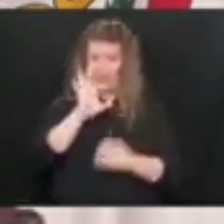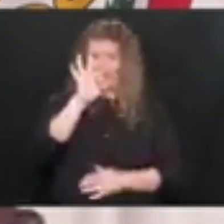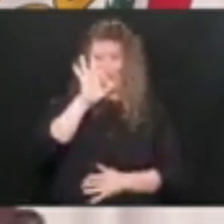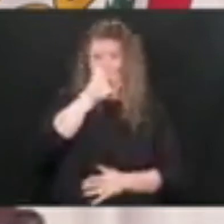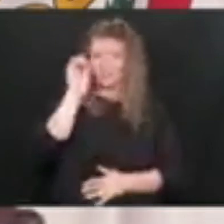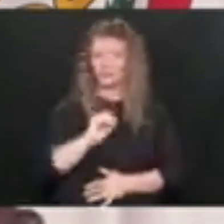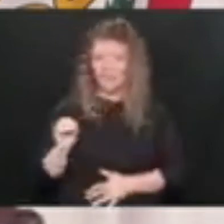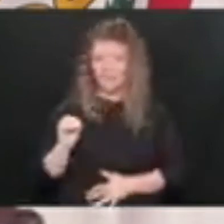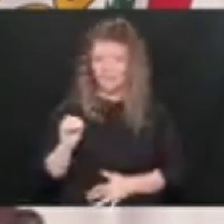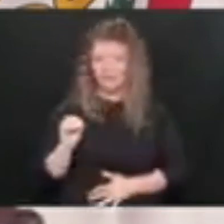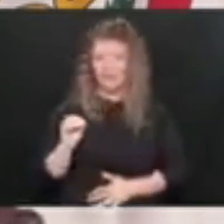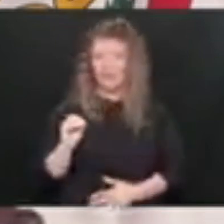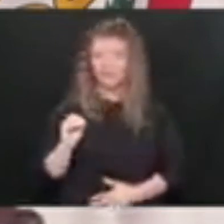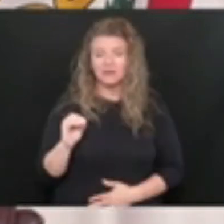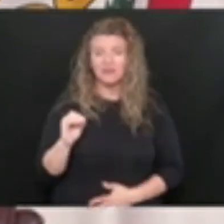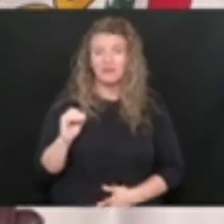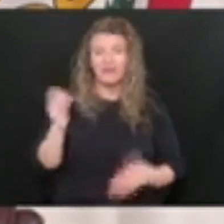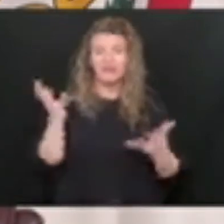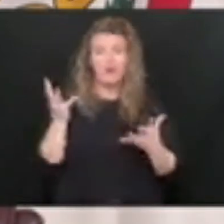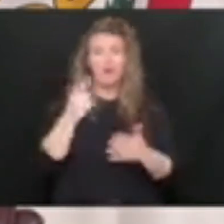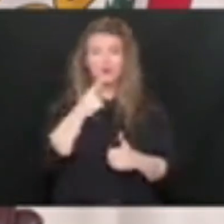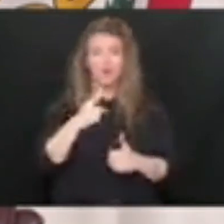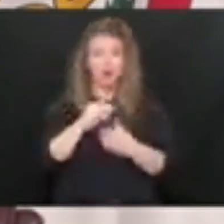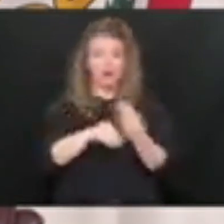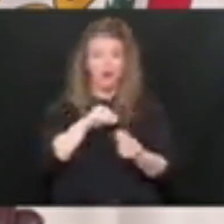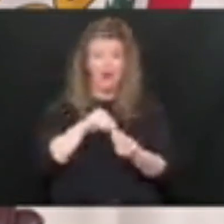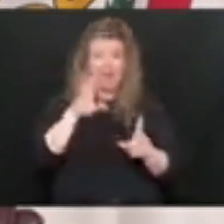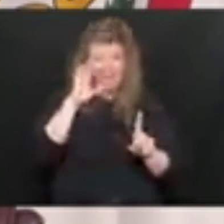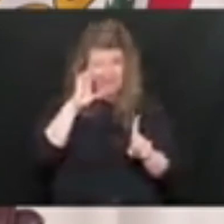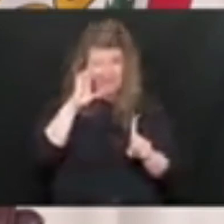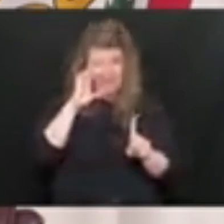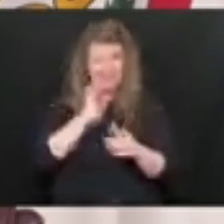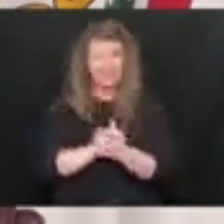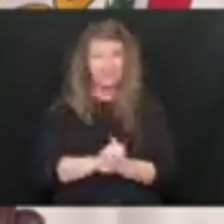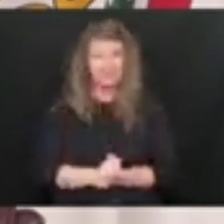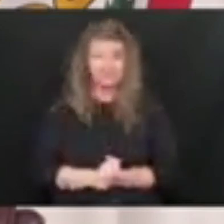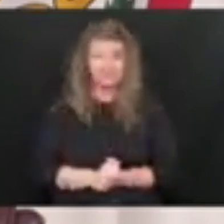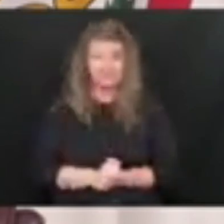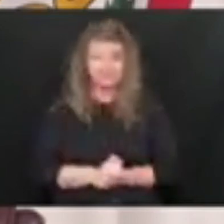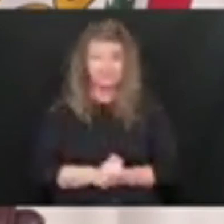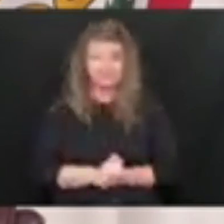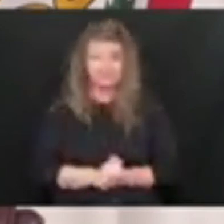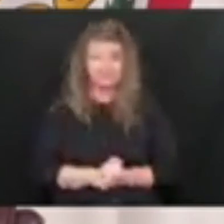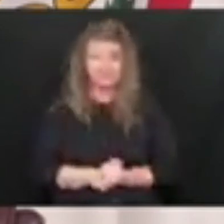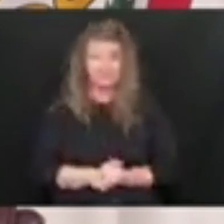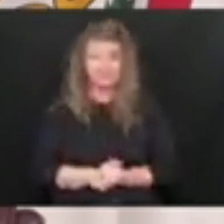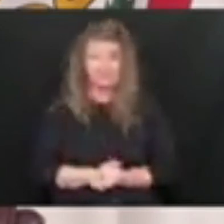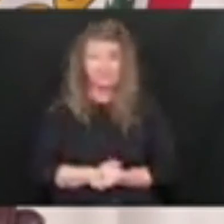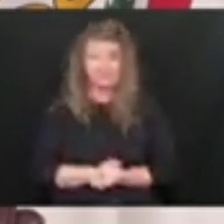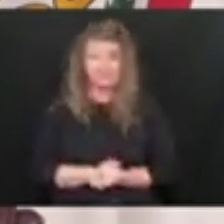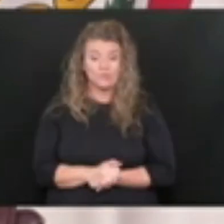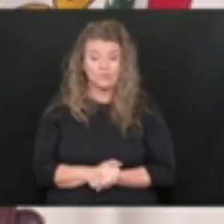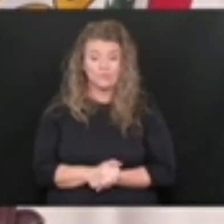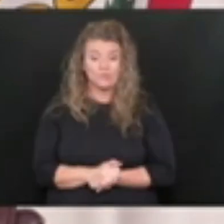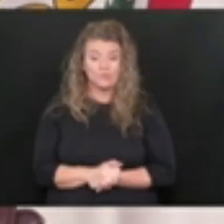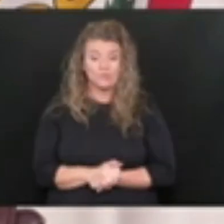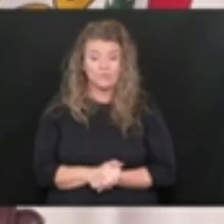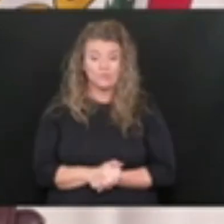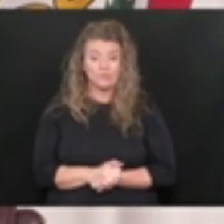9% of this, what we're talking about here, I think. You know, now